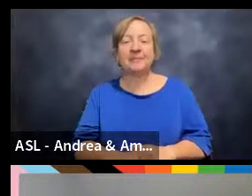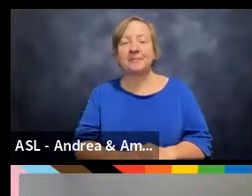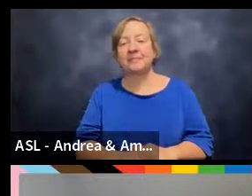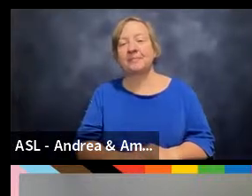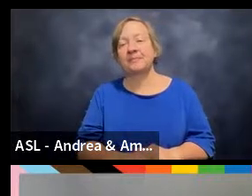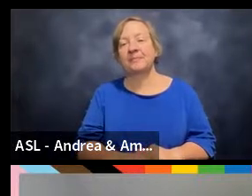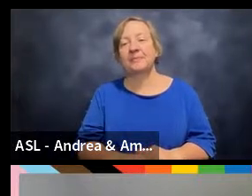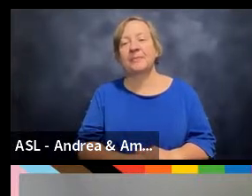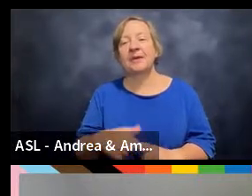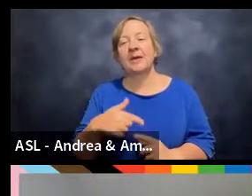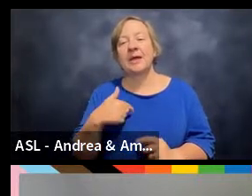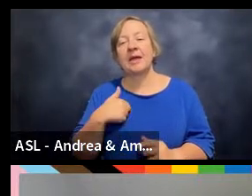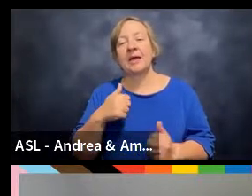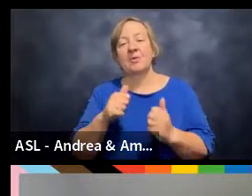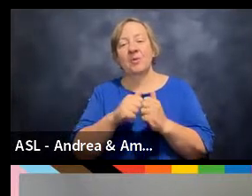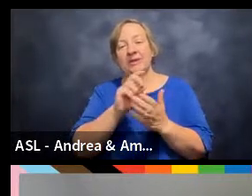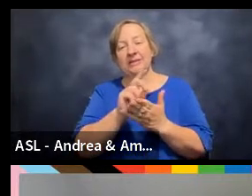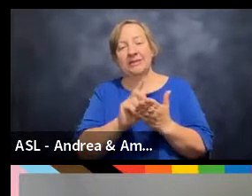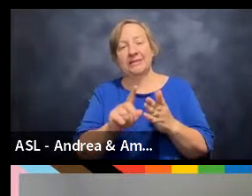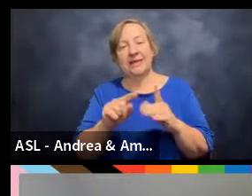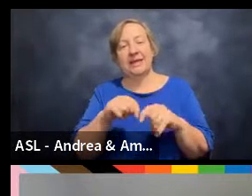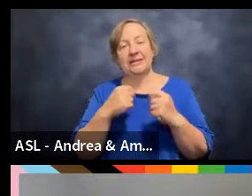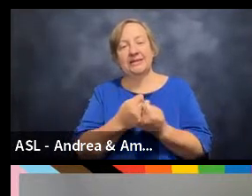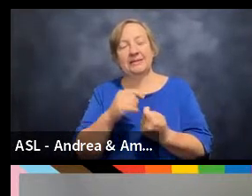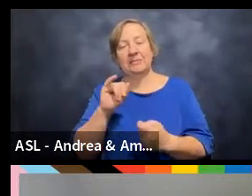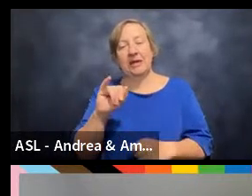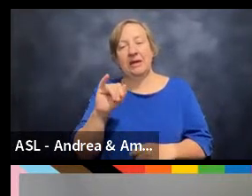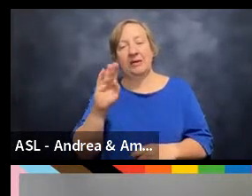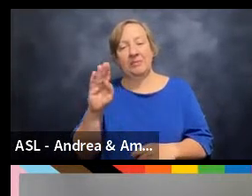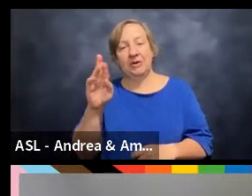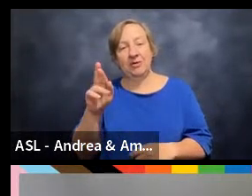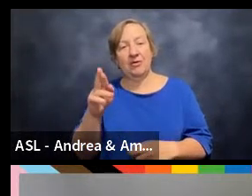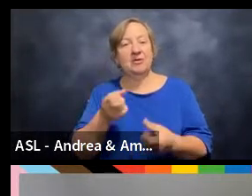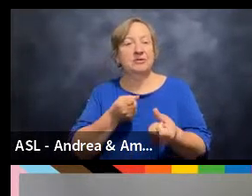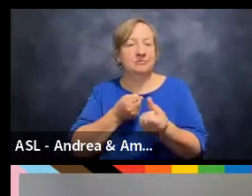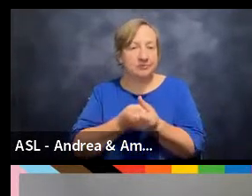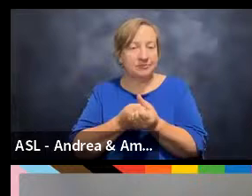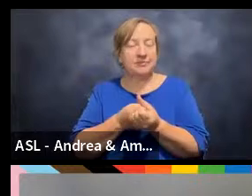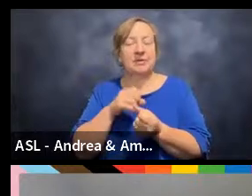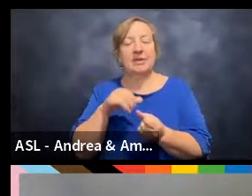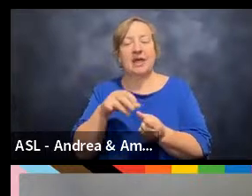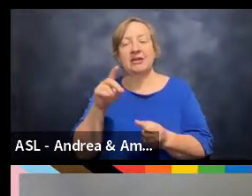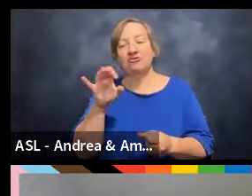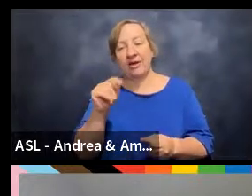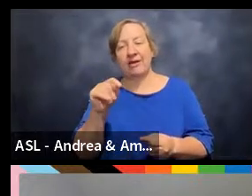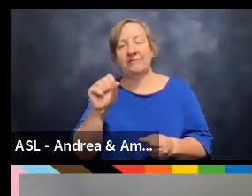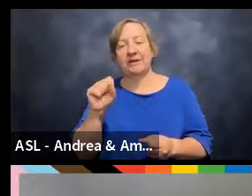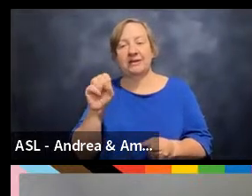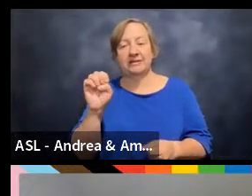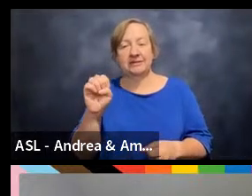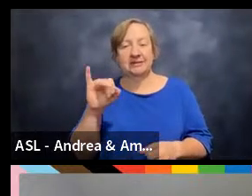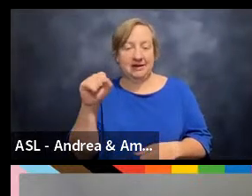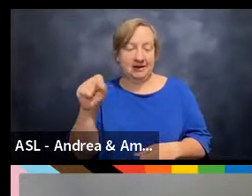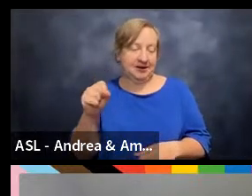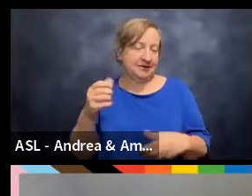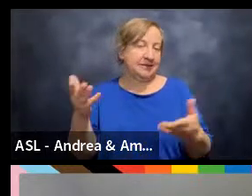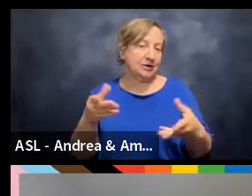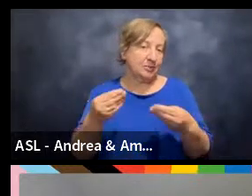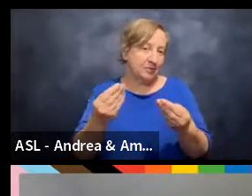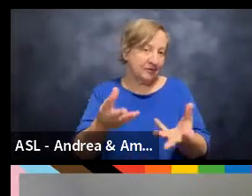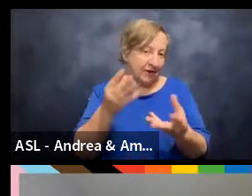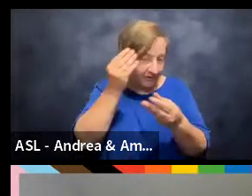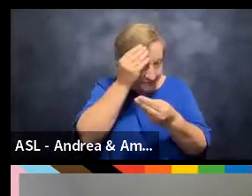I am with the design team for IBR in support of the draft SEIS. So we're here to provide the information for the